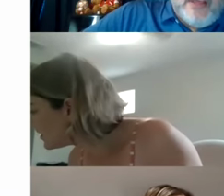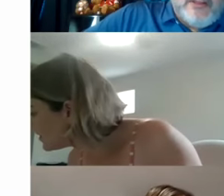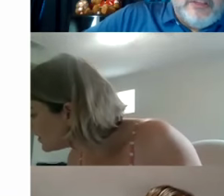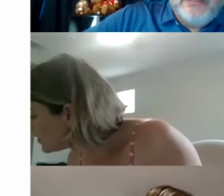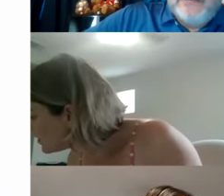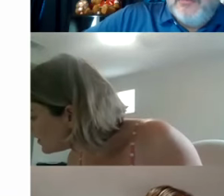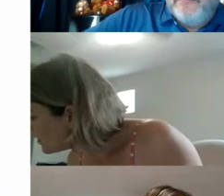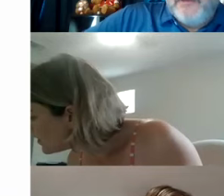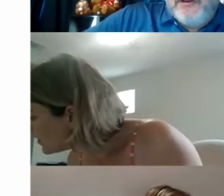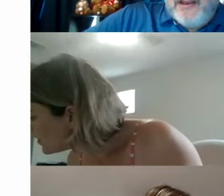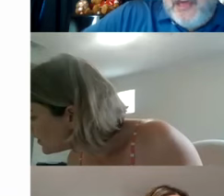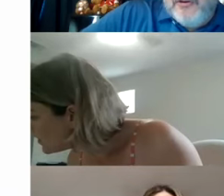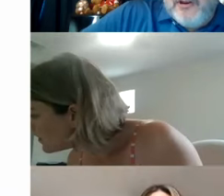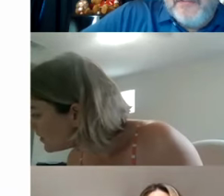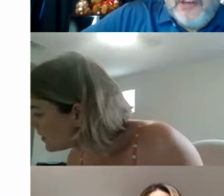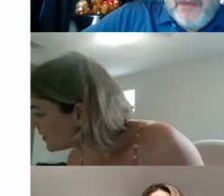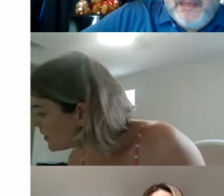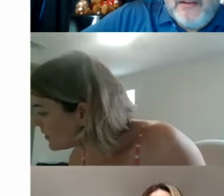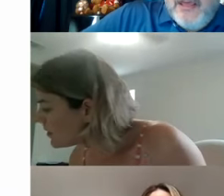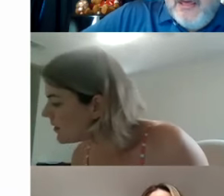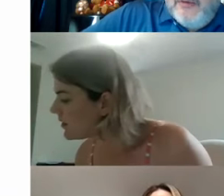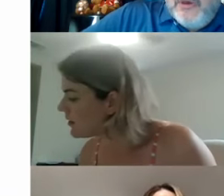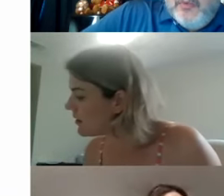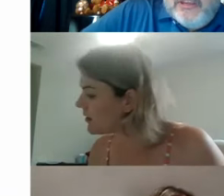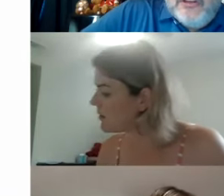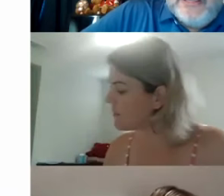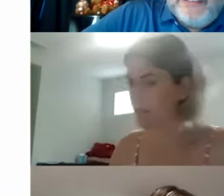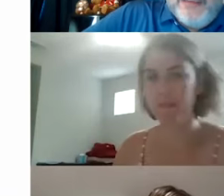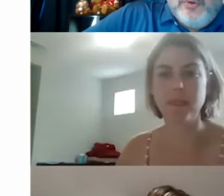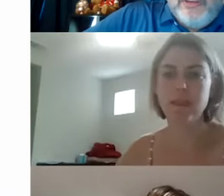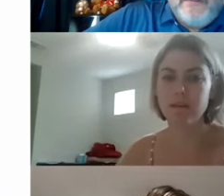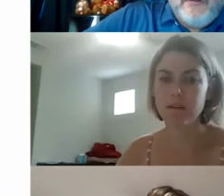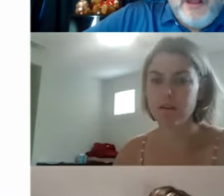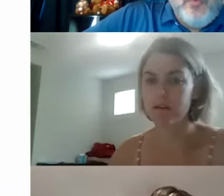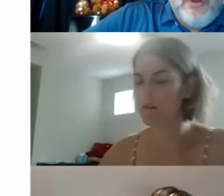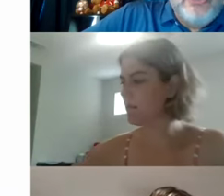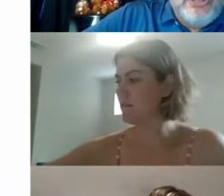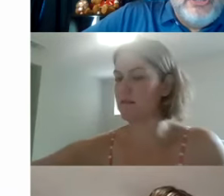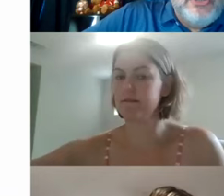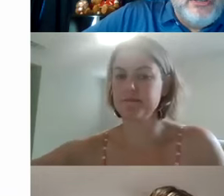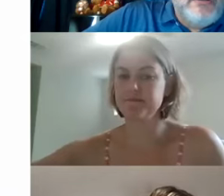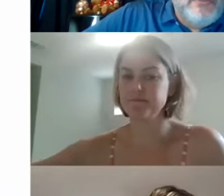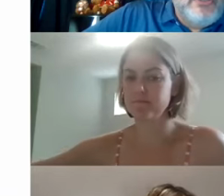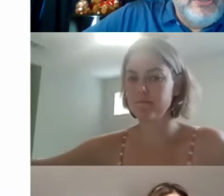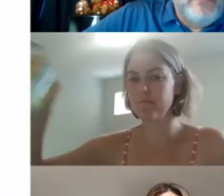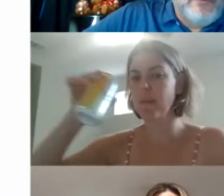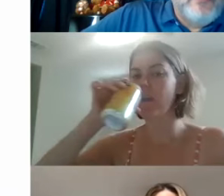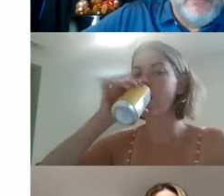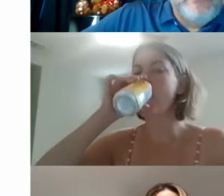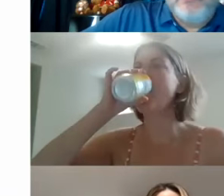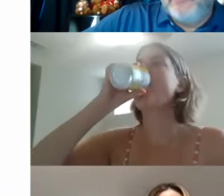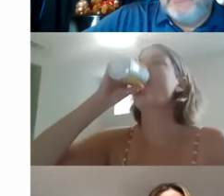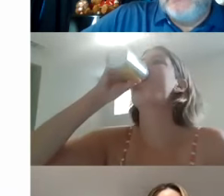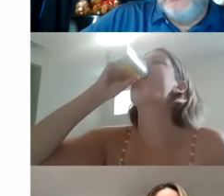Yeah, exactly. We could look at the table and figure it out. I don't know it off the top of my head, but we could look at that table and we could figure out what GGG. Oh, is GGG for go